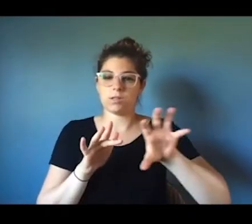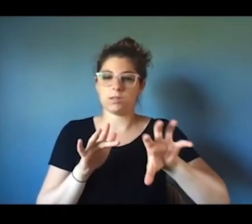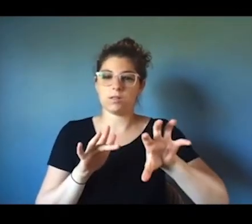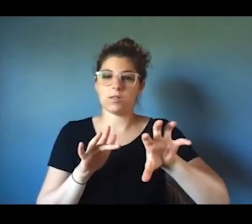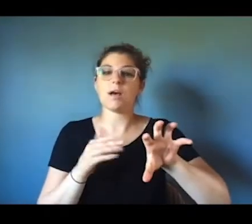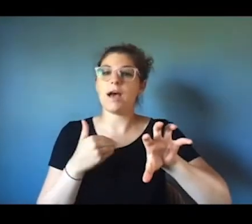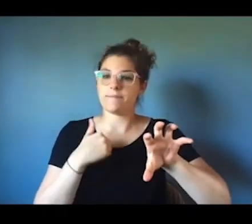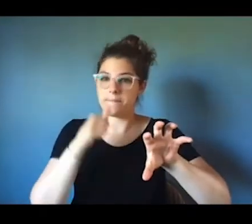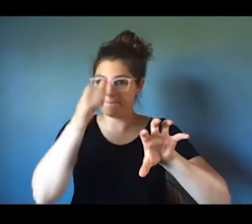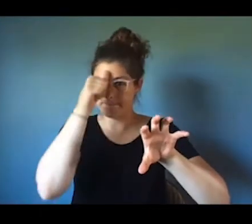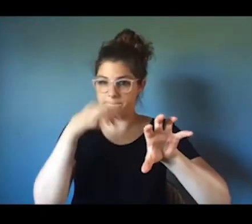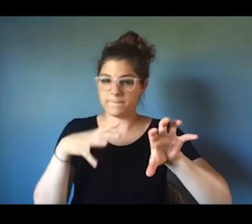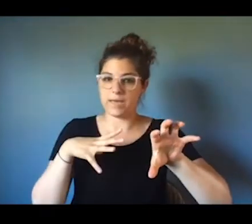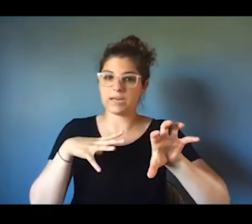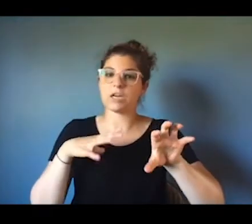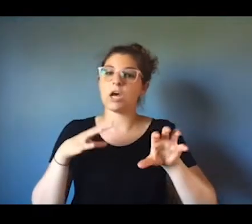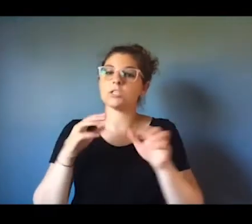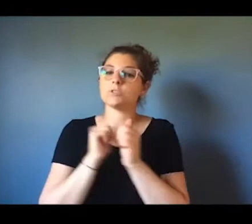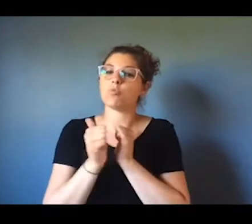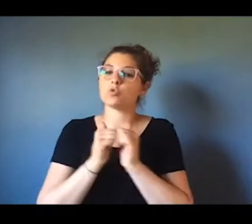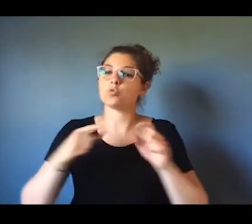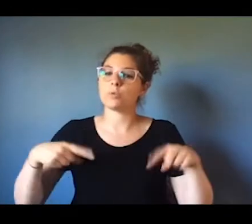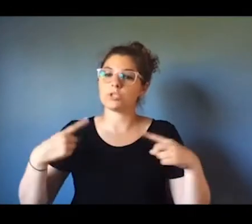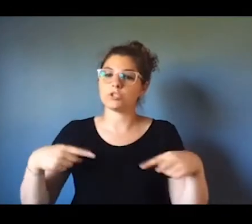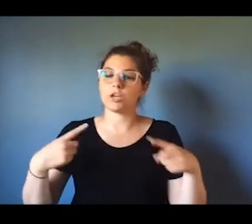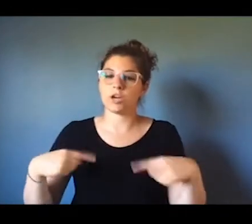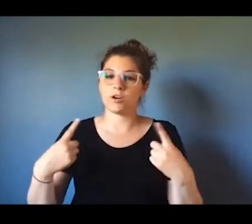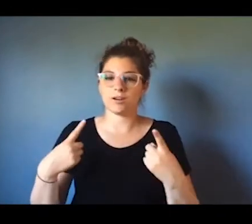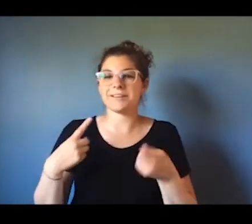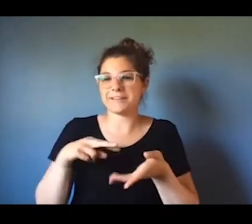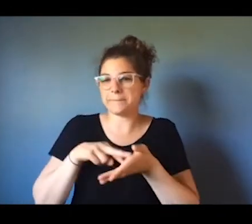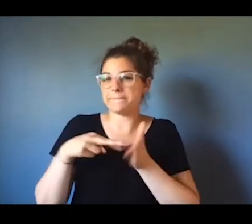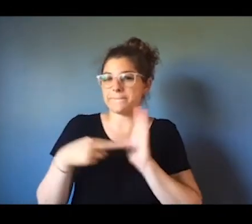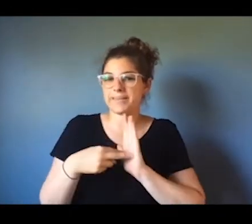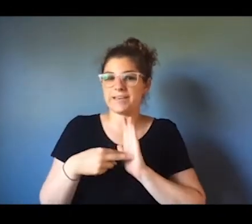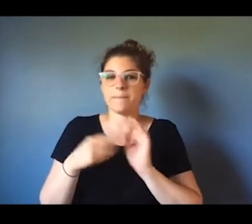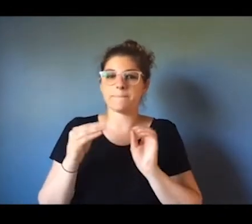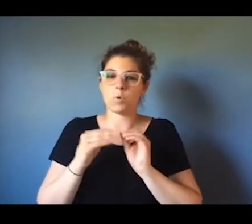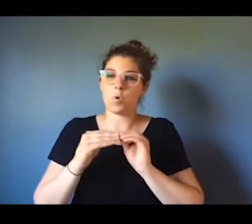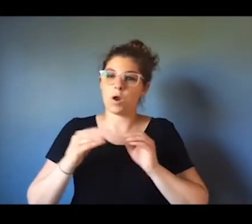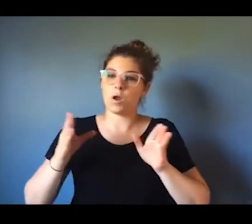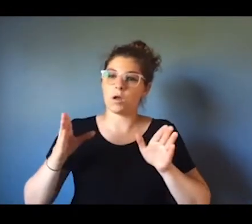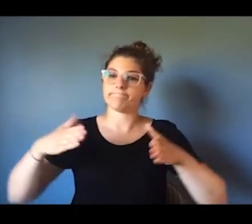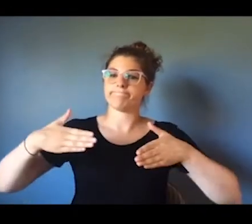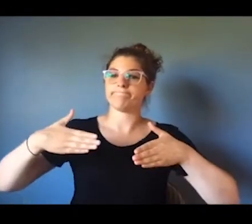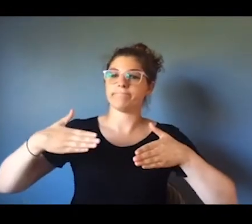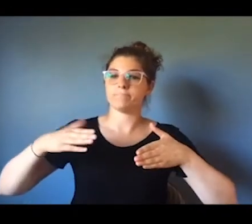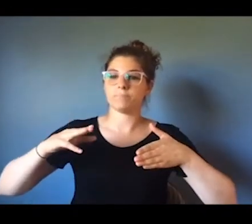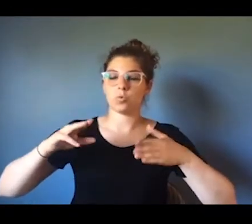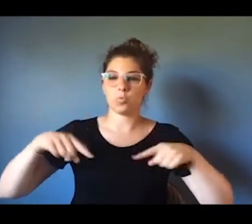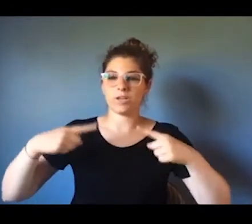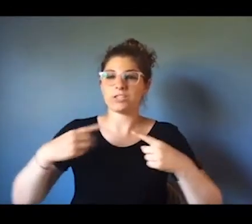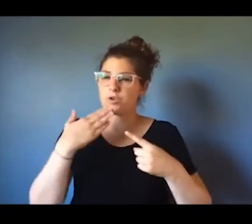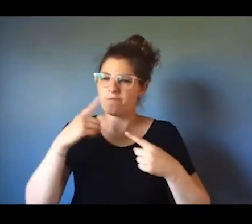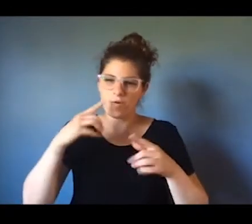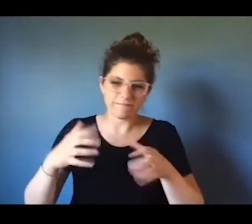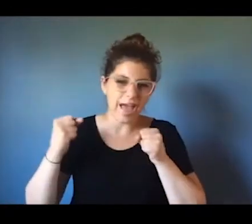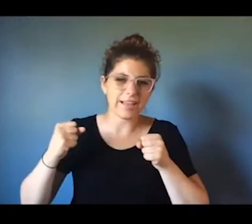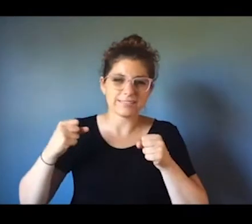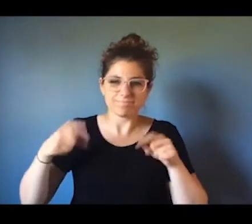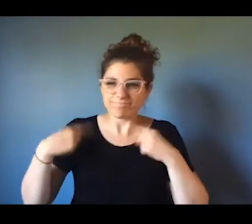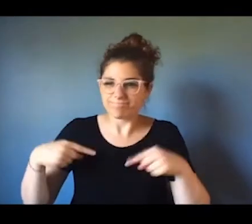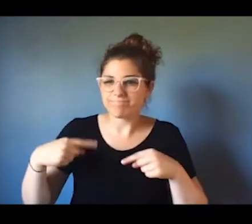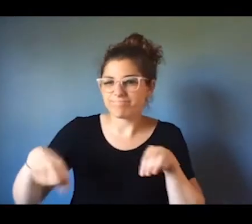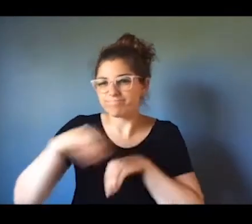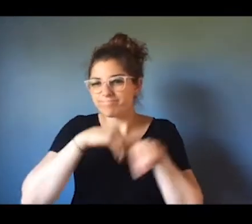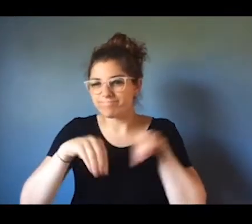off center just a little bit, is a gentleman in a sports wheelchair. And it's the kind of wheelchair that has more of an angled sort of wheels. It's great for